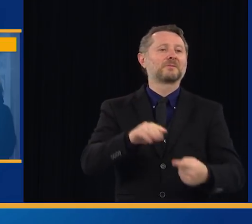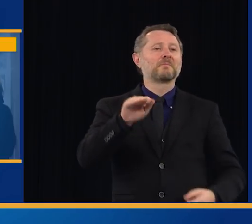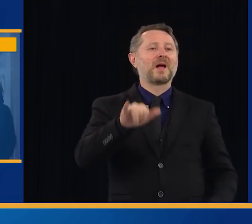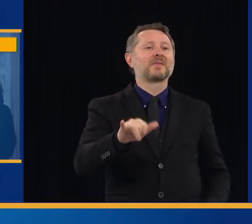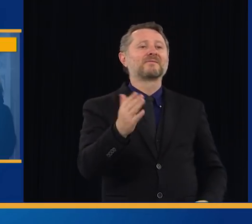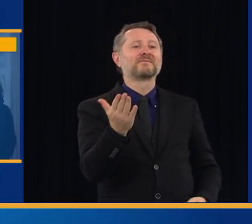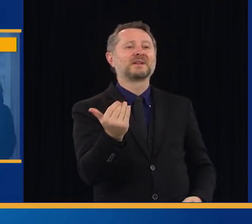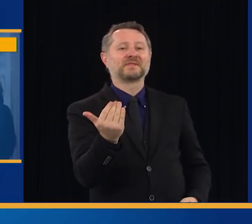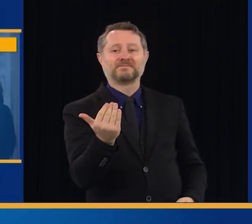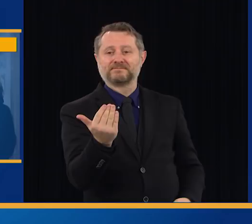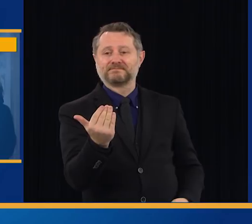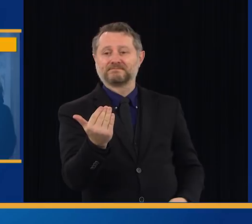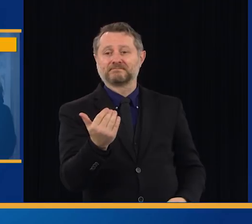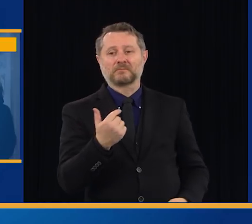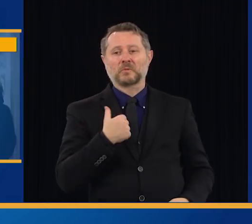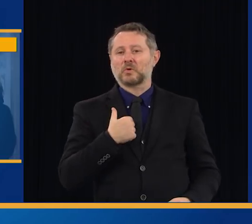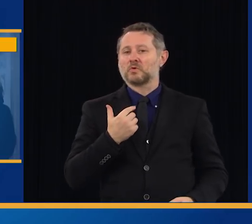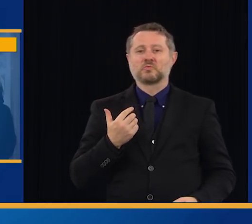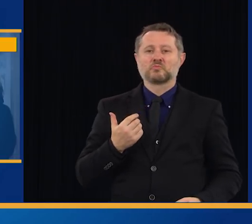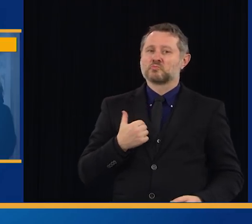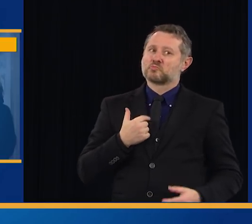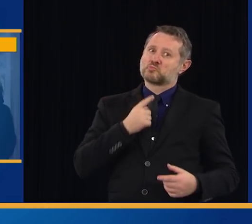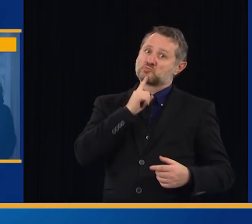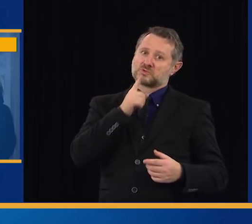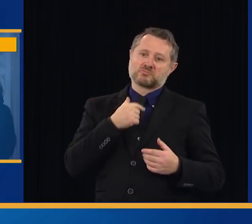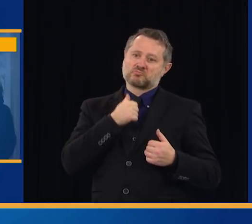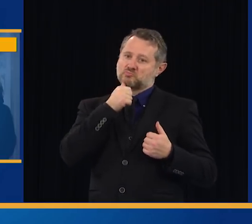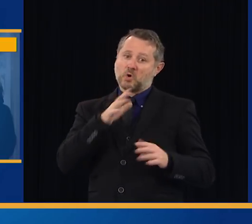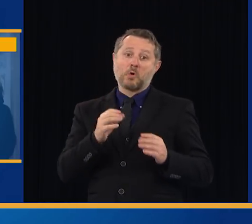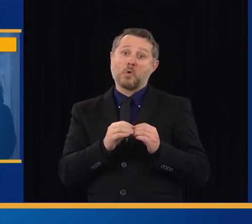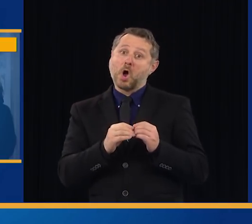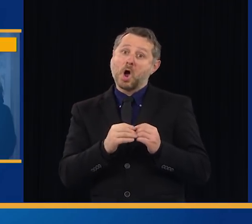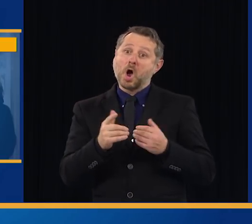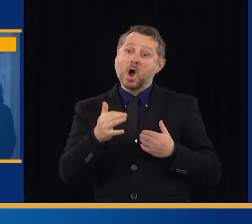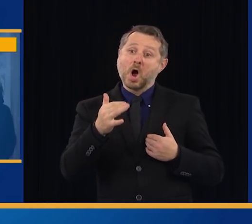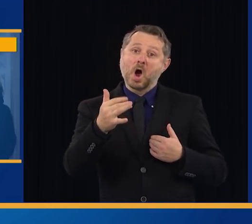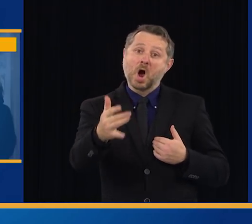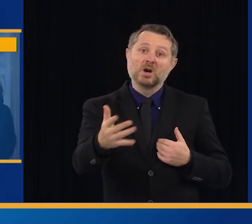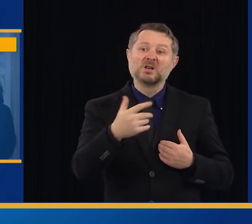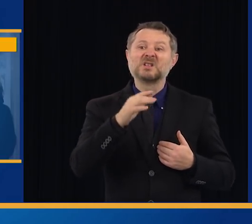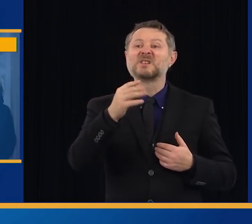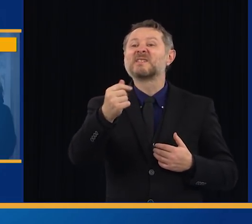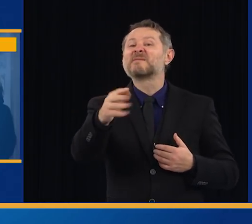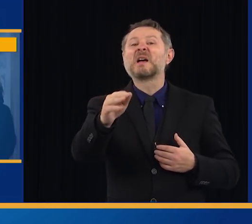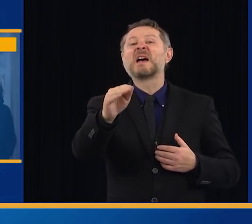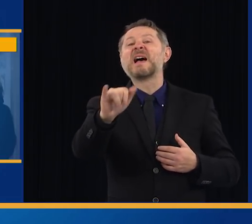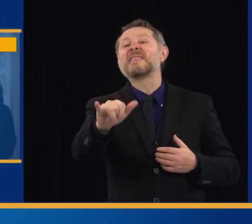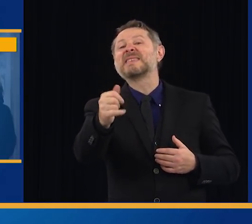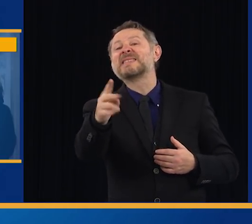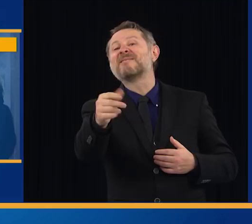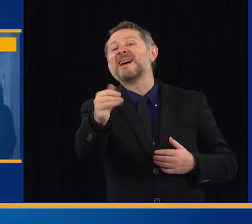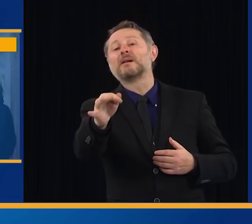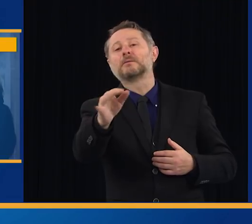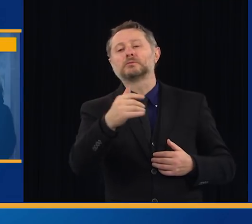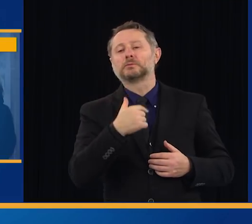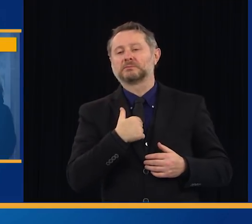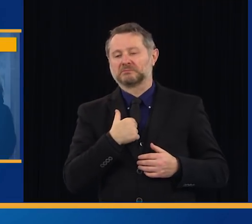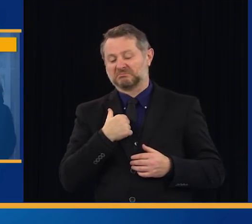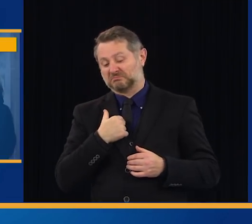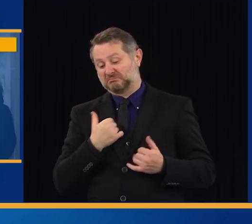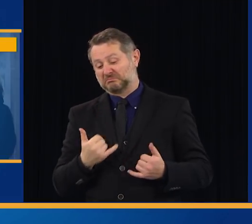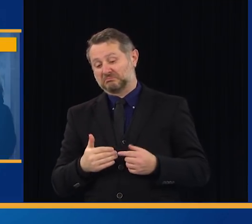want to project beyond that period. That's about 1 month. 1 month is a long